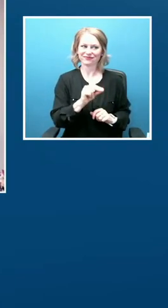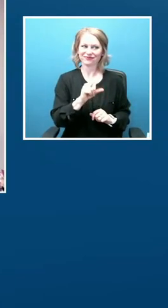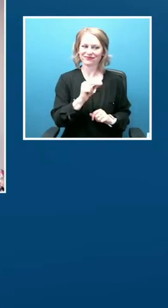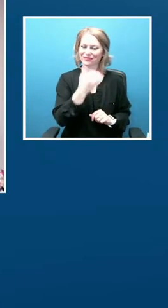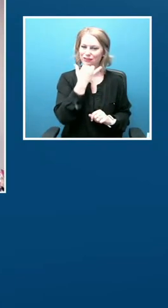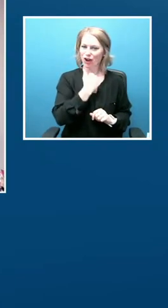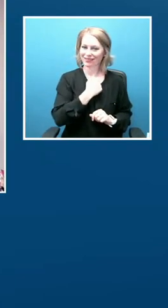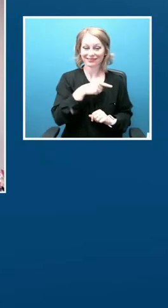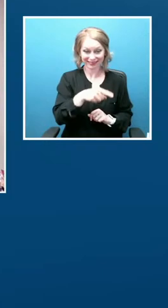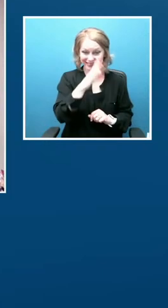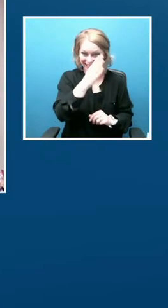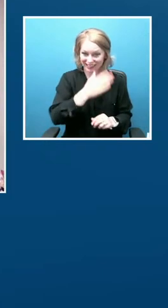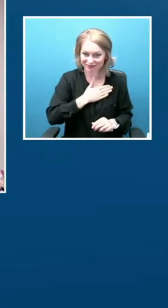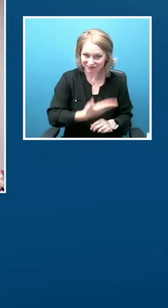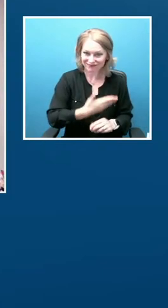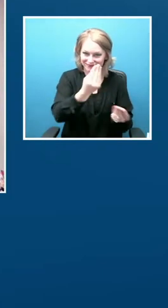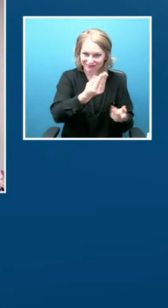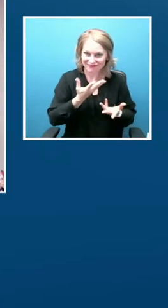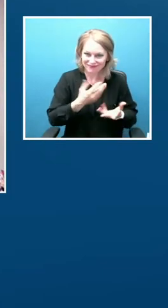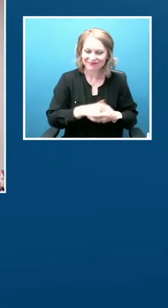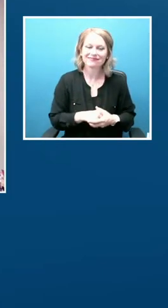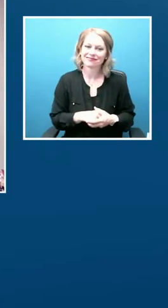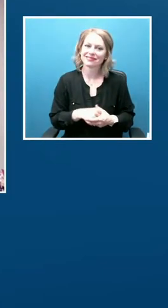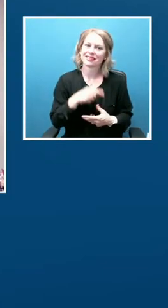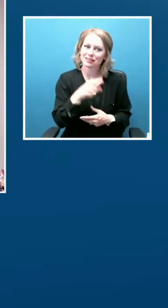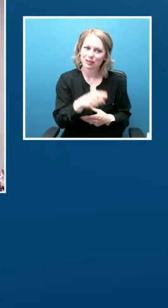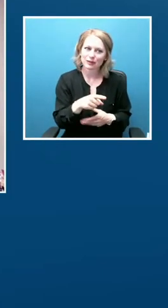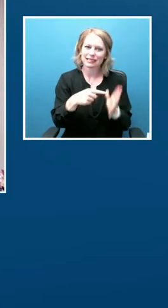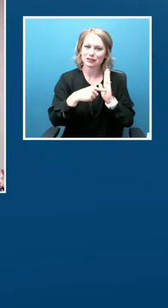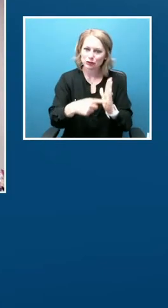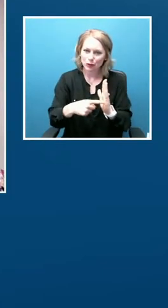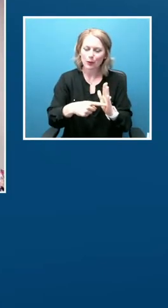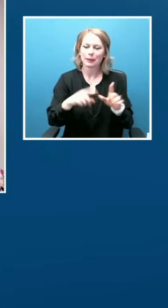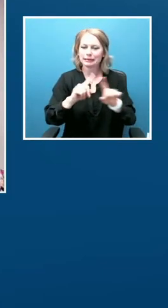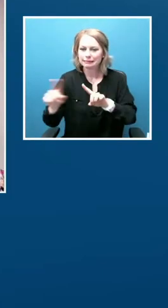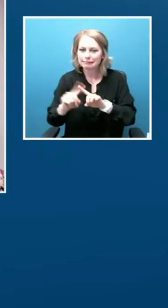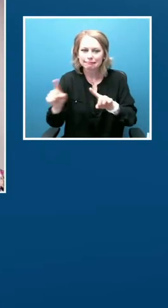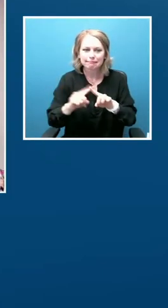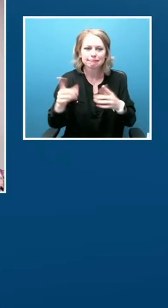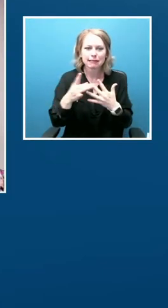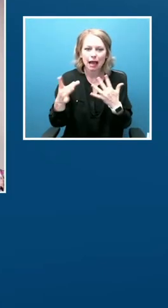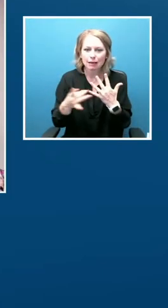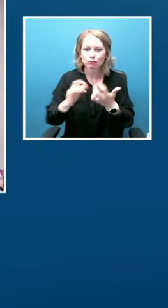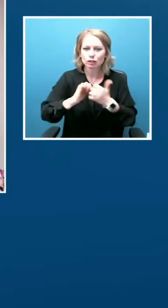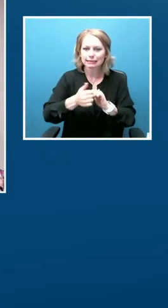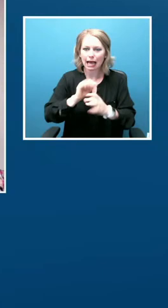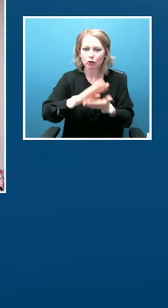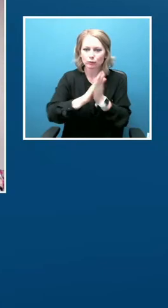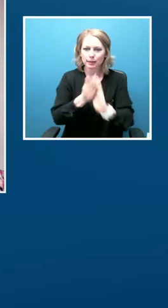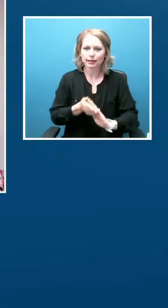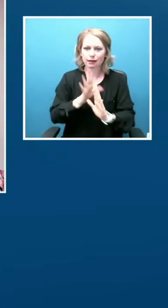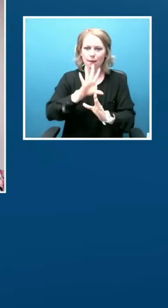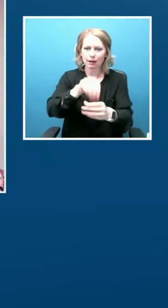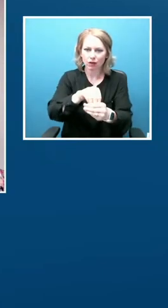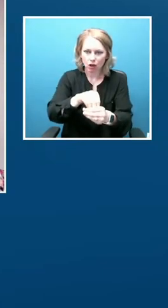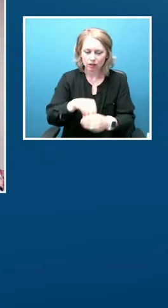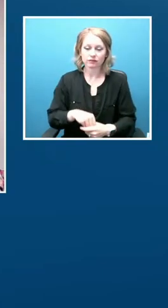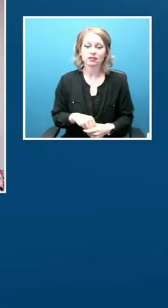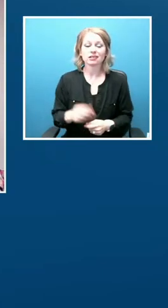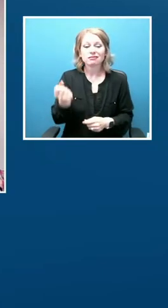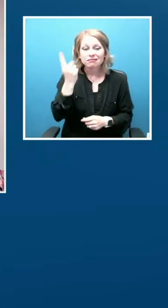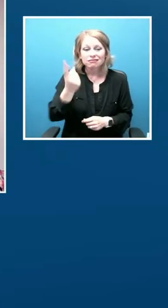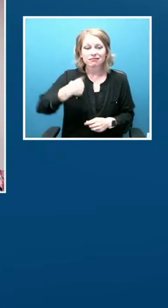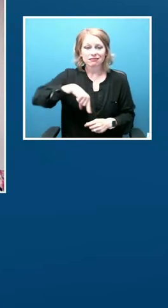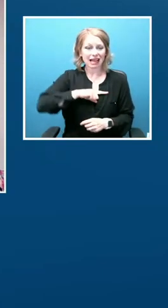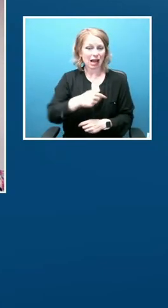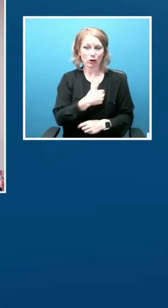he showed me the ways of getting involved. And our membership throughout the country is